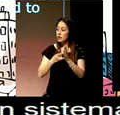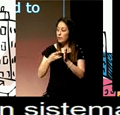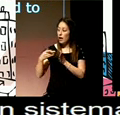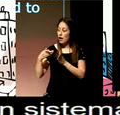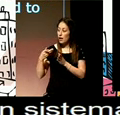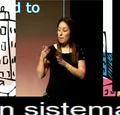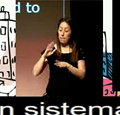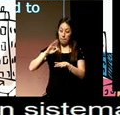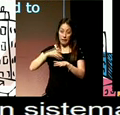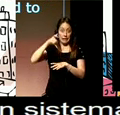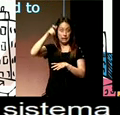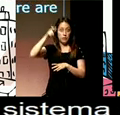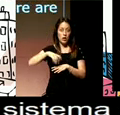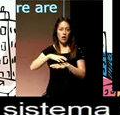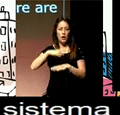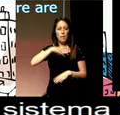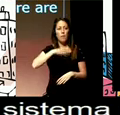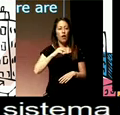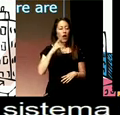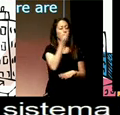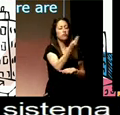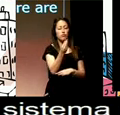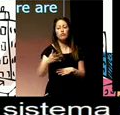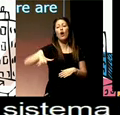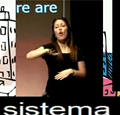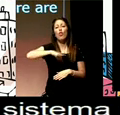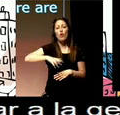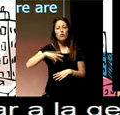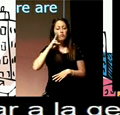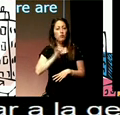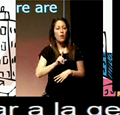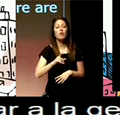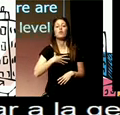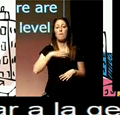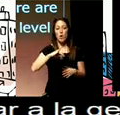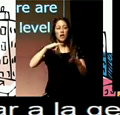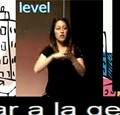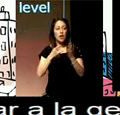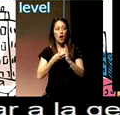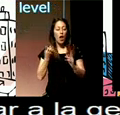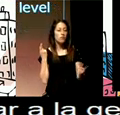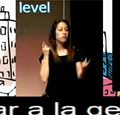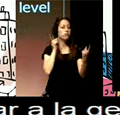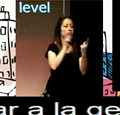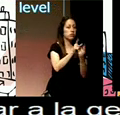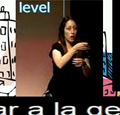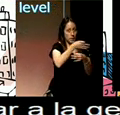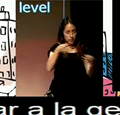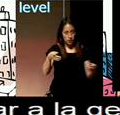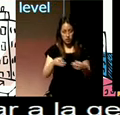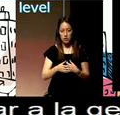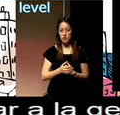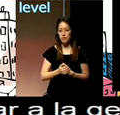different technologies, different level of configuration, precision, reliability, such as global